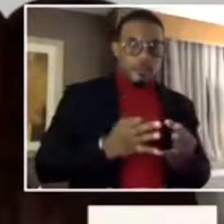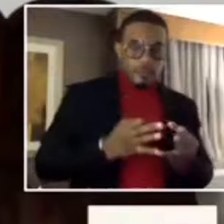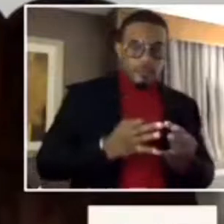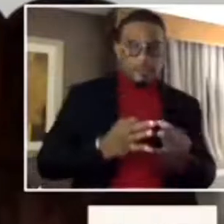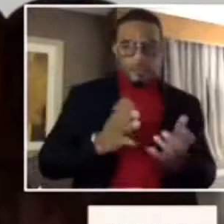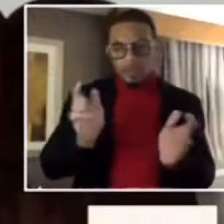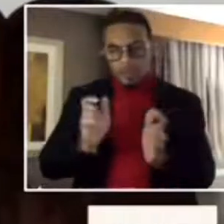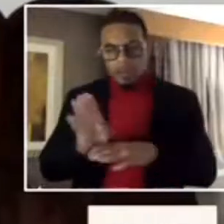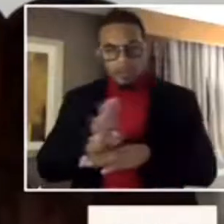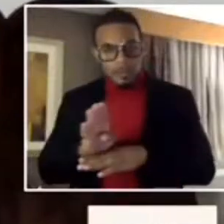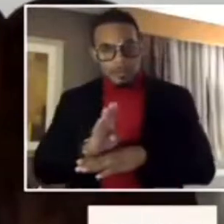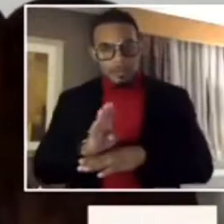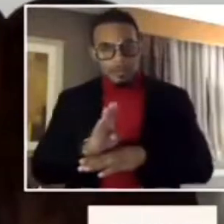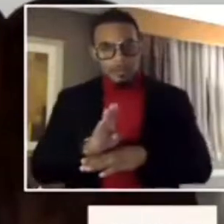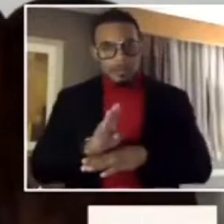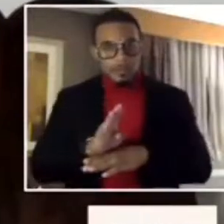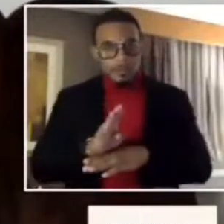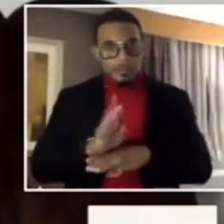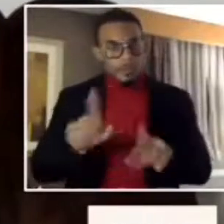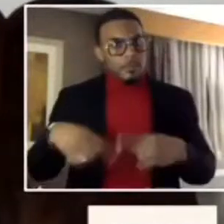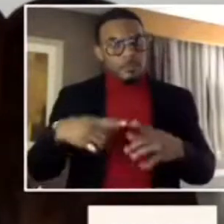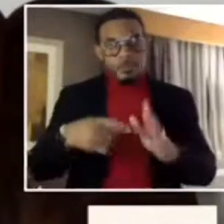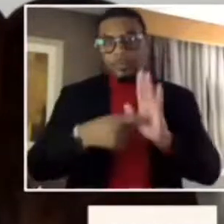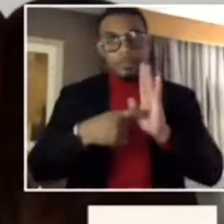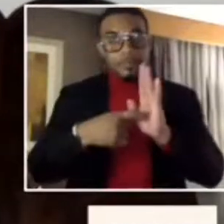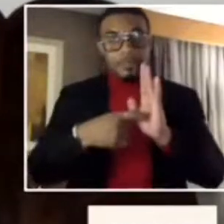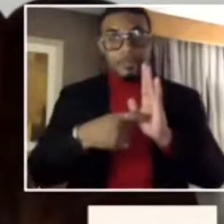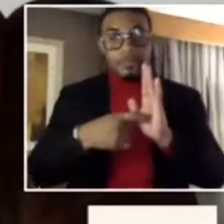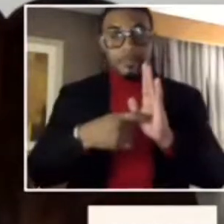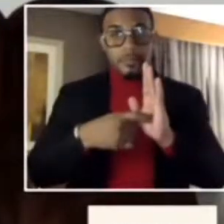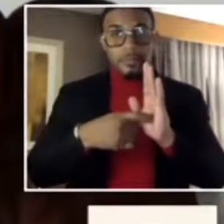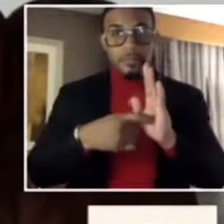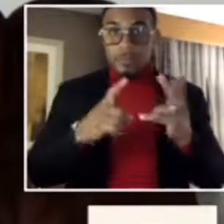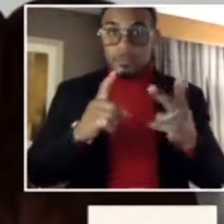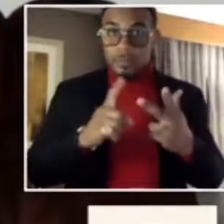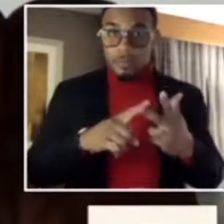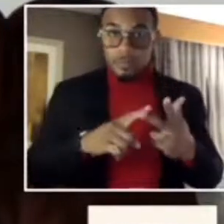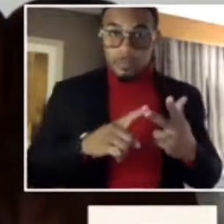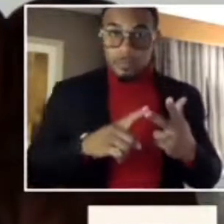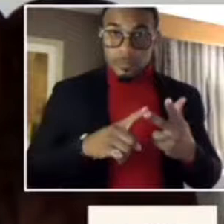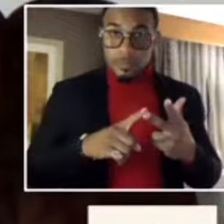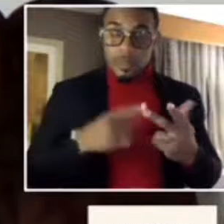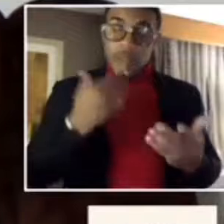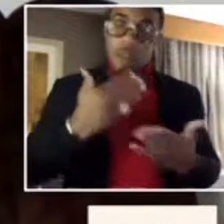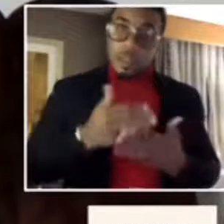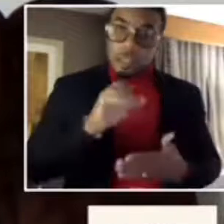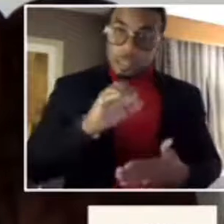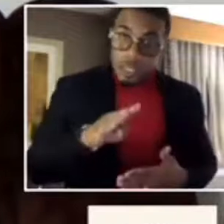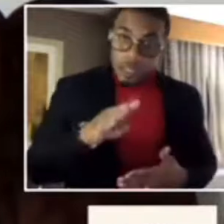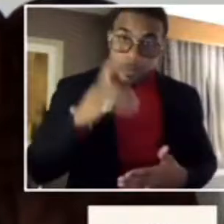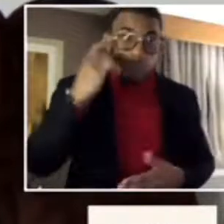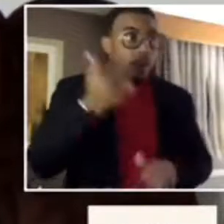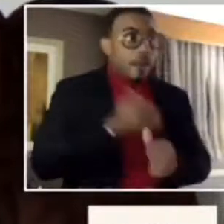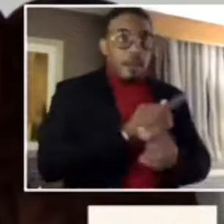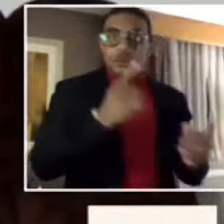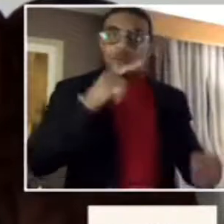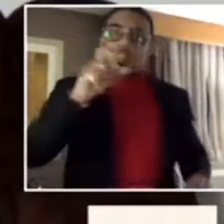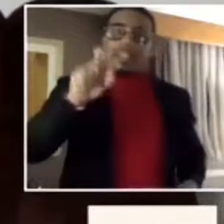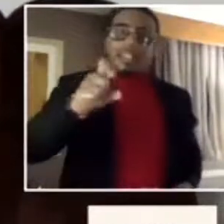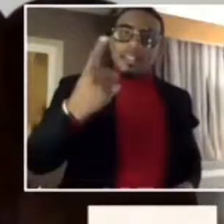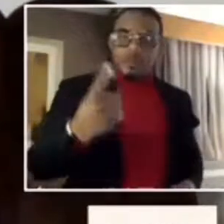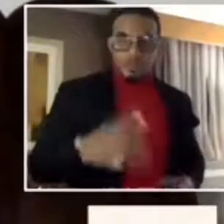small businesses as long as it takes. 3, a good job for everyone who needs